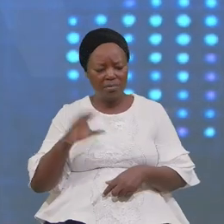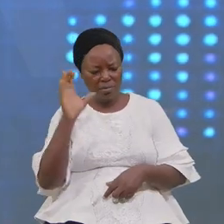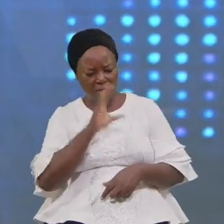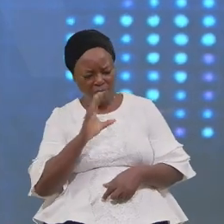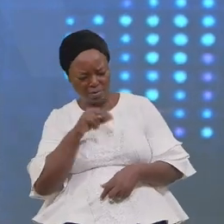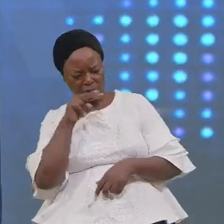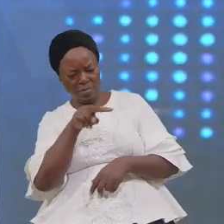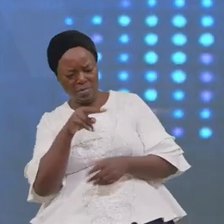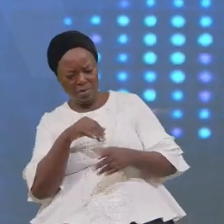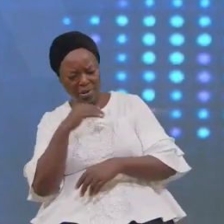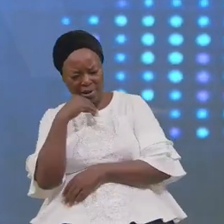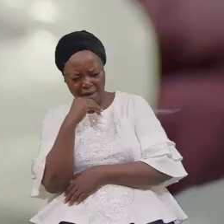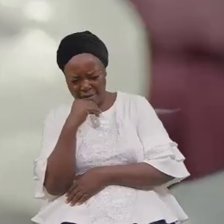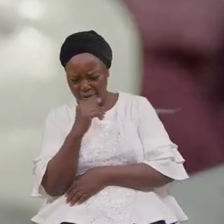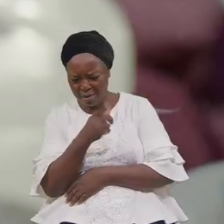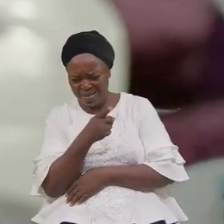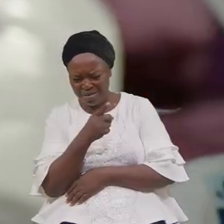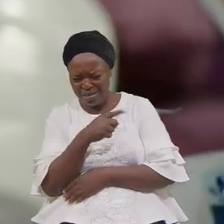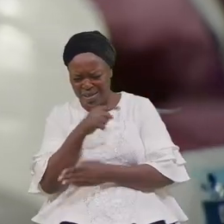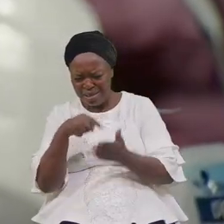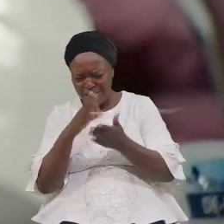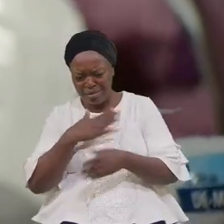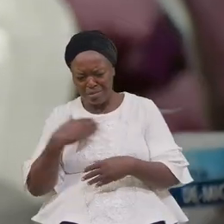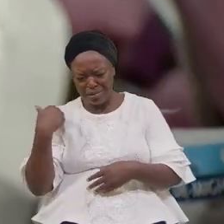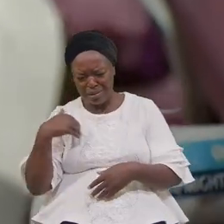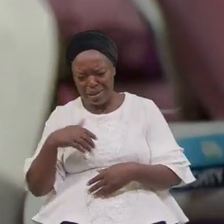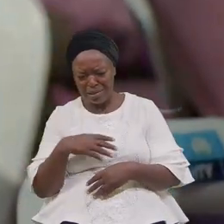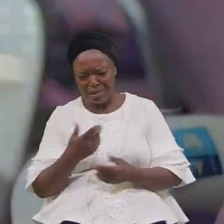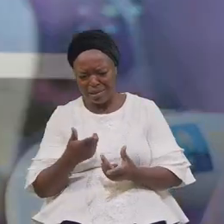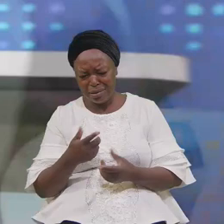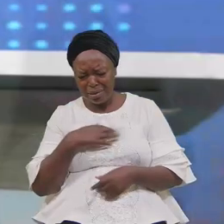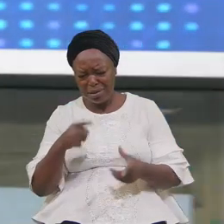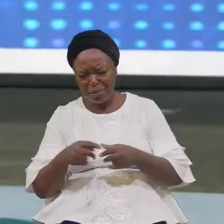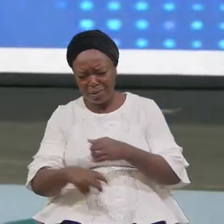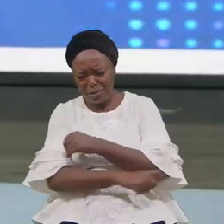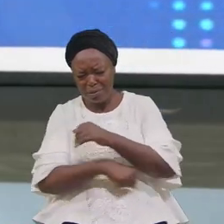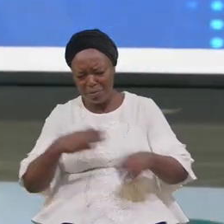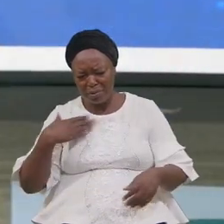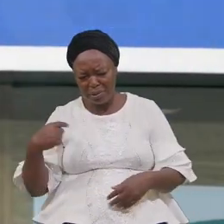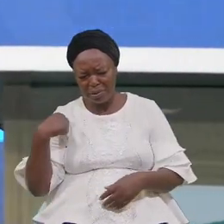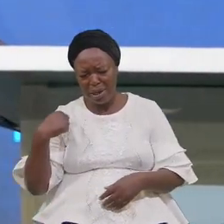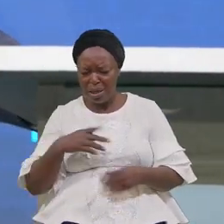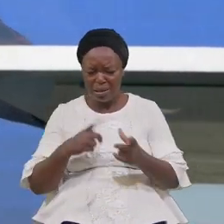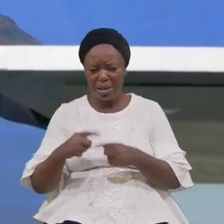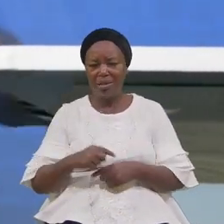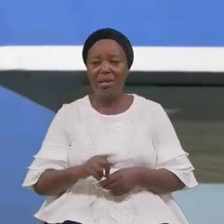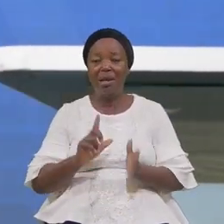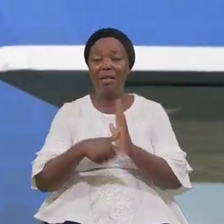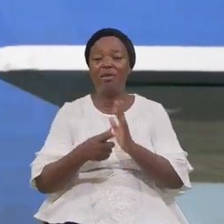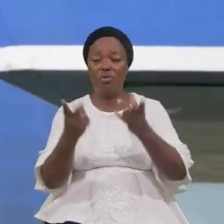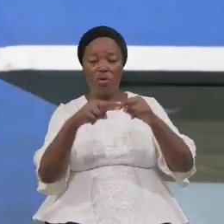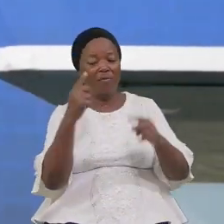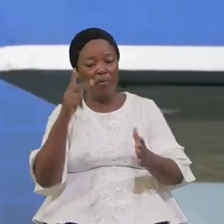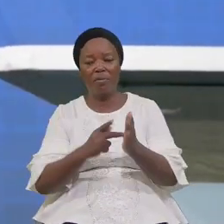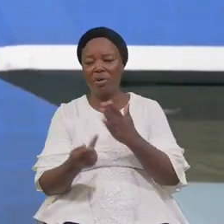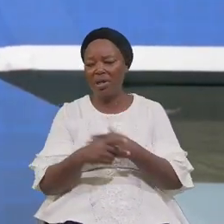saying, that's my shirt. Look at this man. He stole my shirt. And eventually, you come to crusade, and you